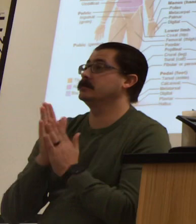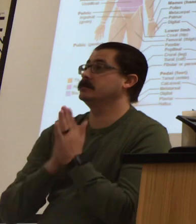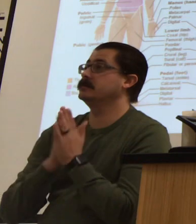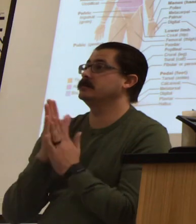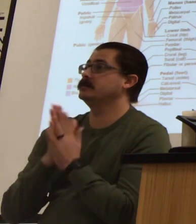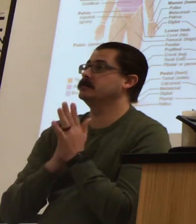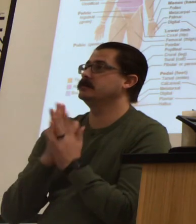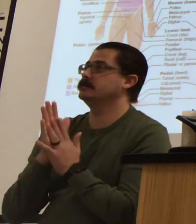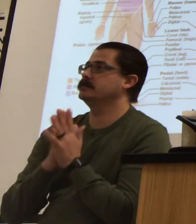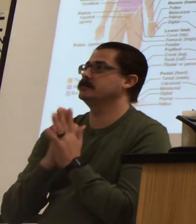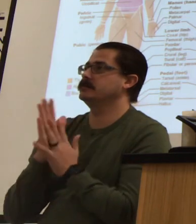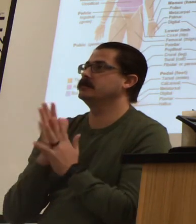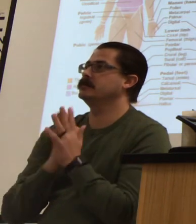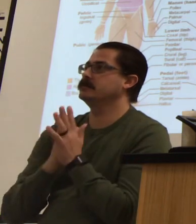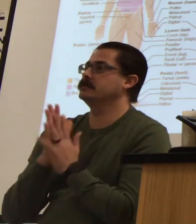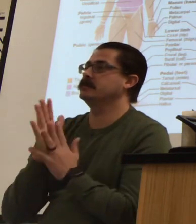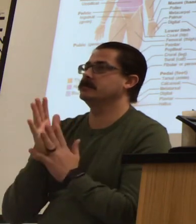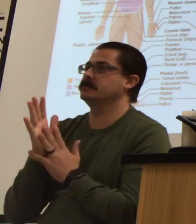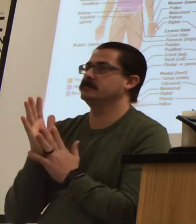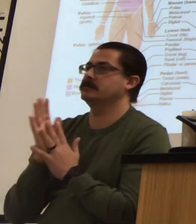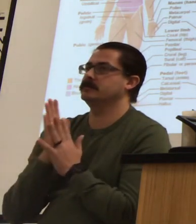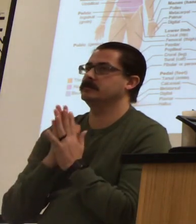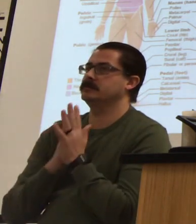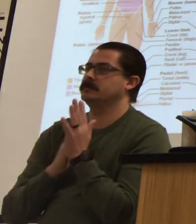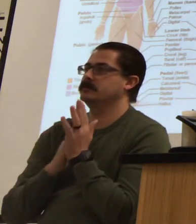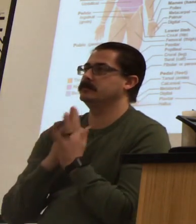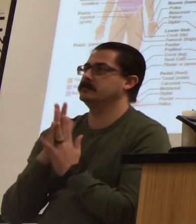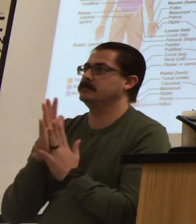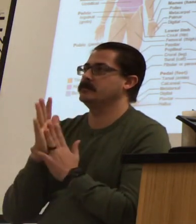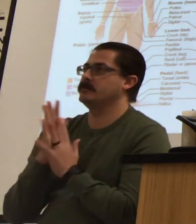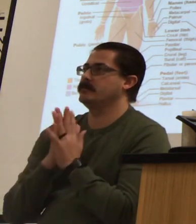The word for wrist in anatomy is carpal.